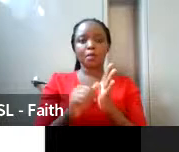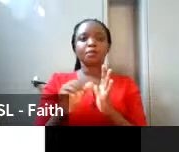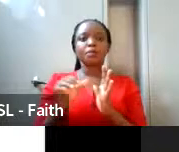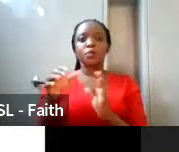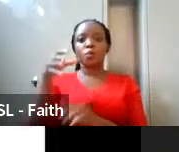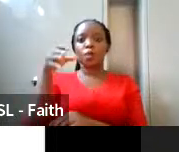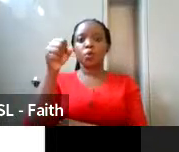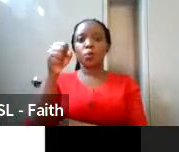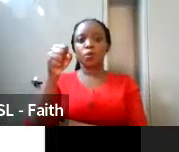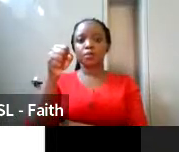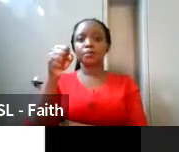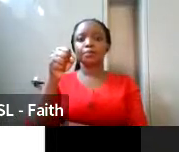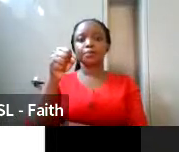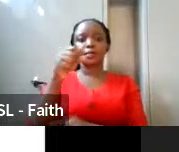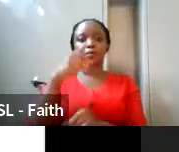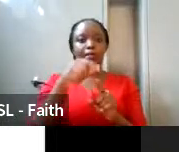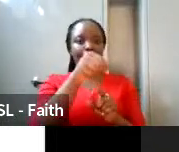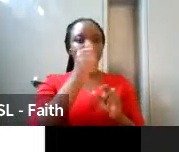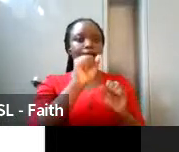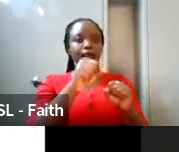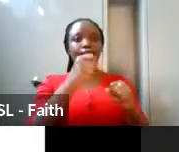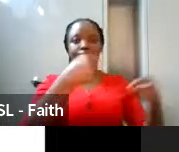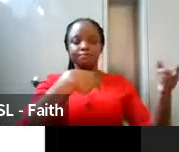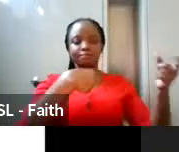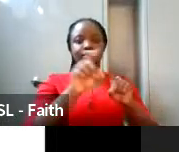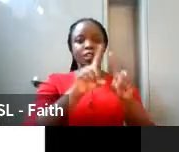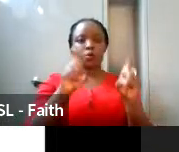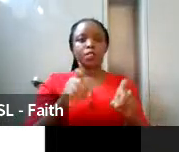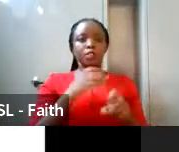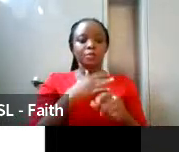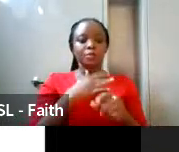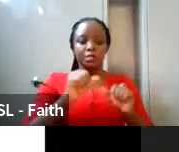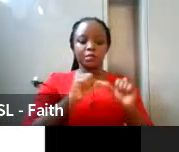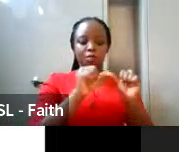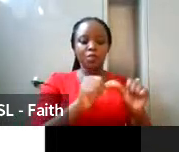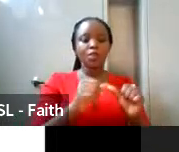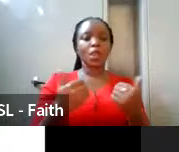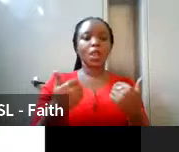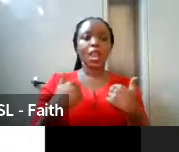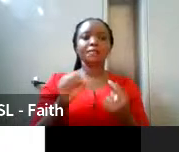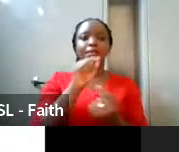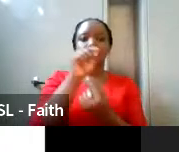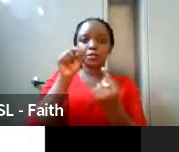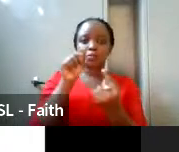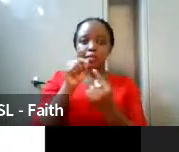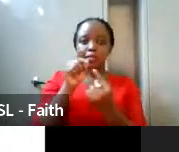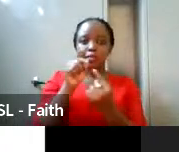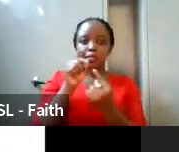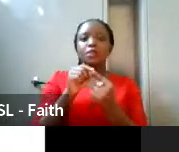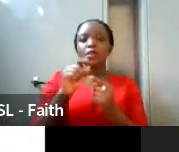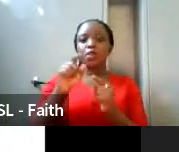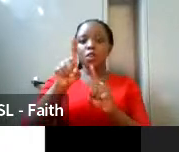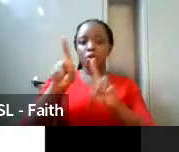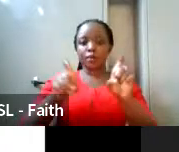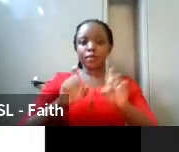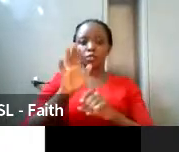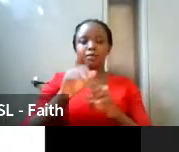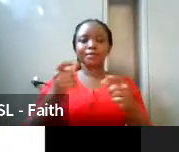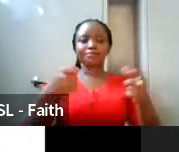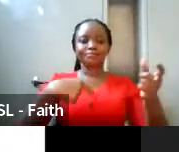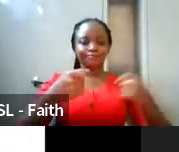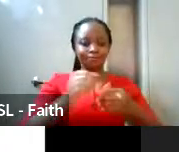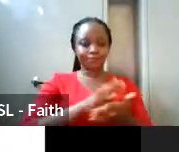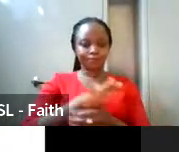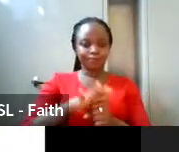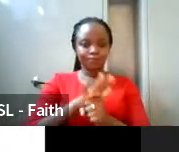So you can continue sending in your questions. We had specifically a person answering on the chat box as well as